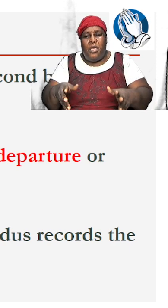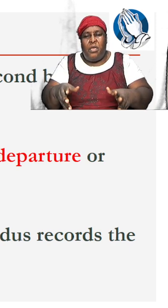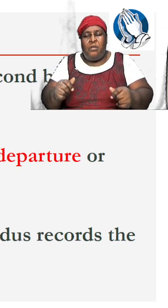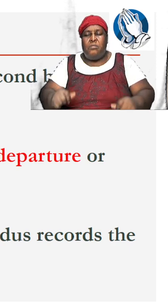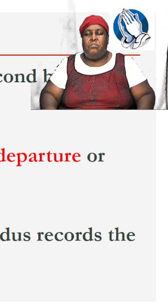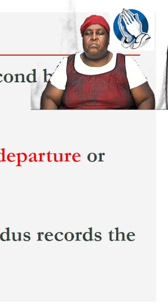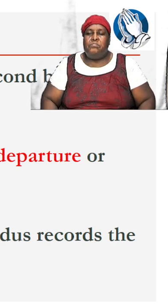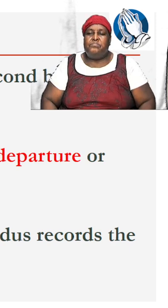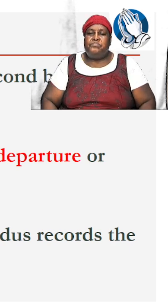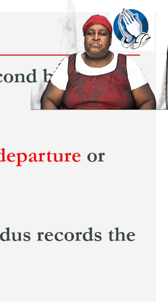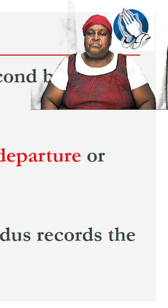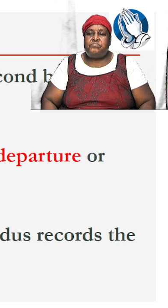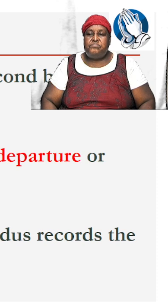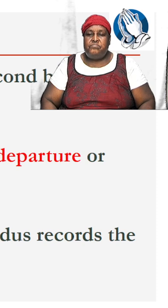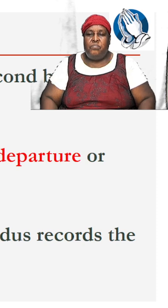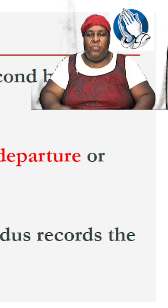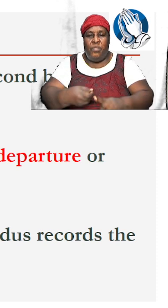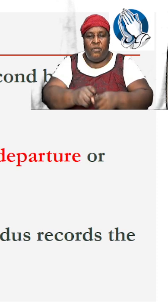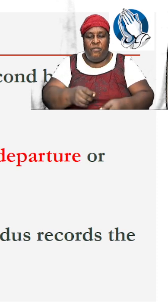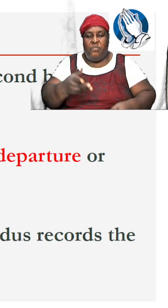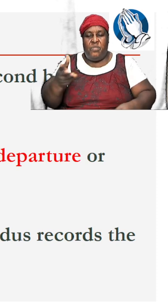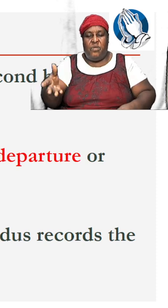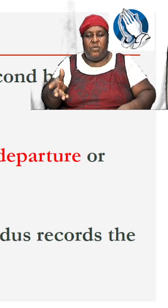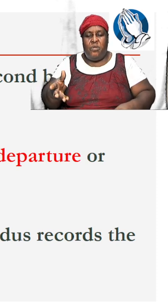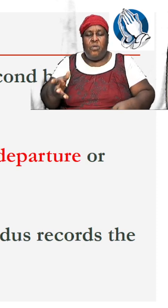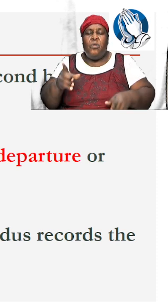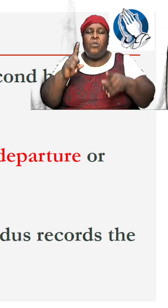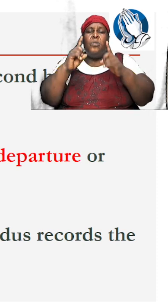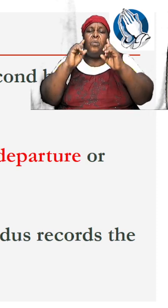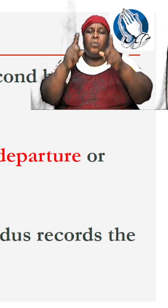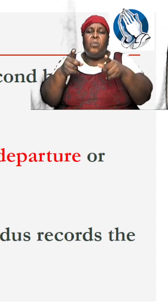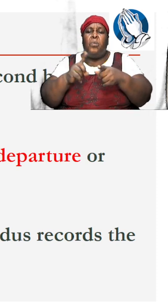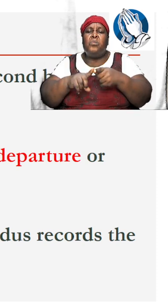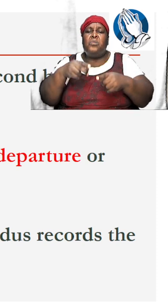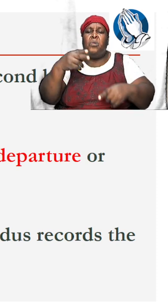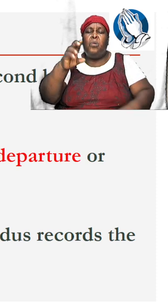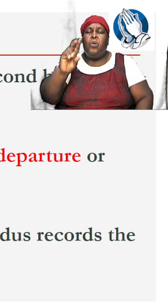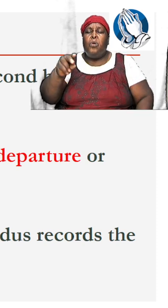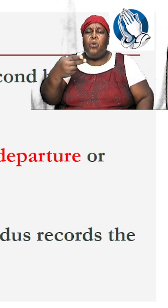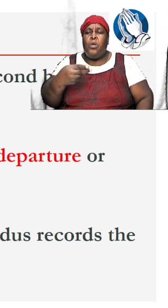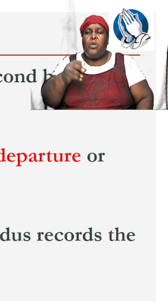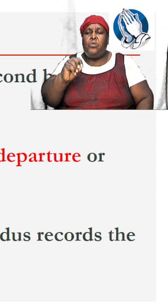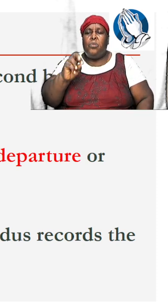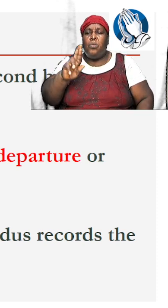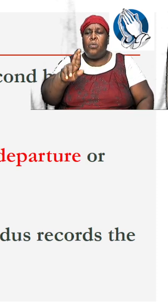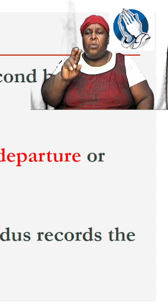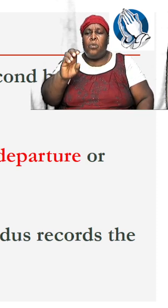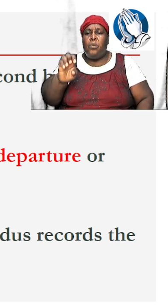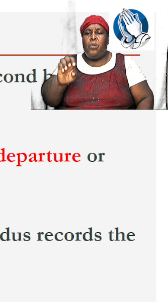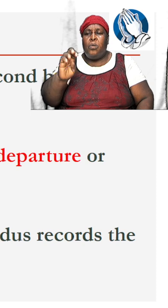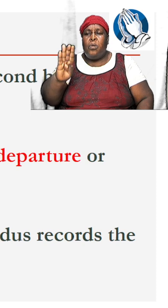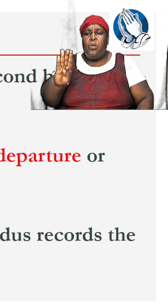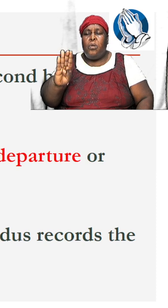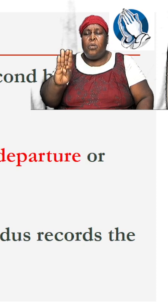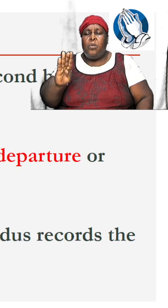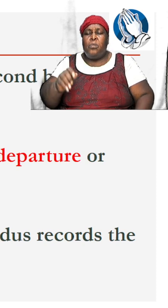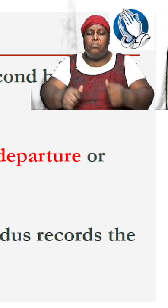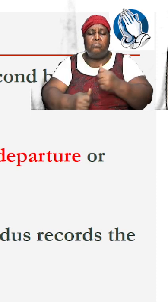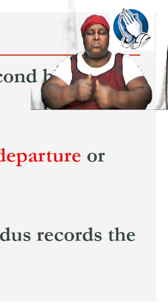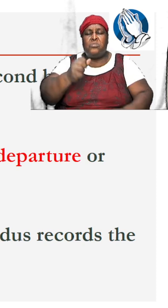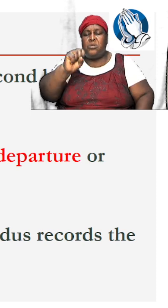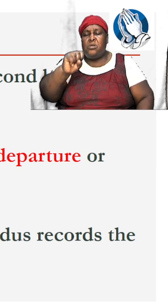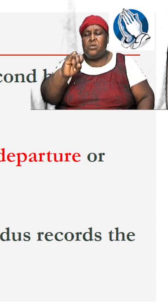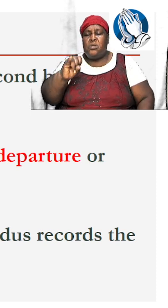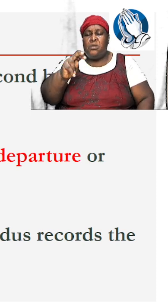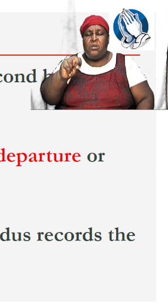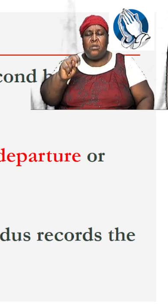on. And then from there, they went to Horeb, which was Sinai. Praise God. And at Sinai, a couple stuff